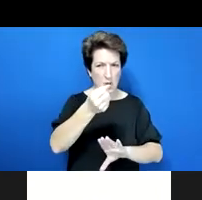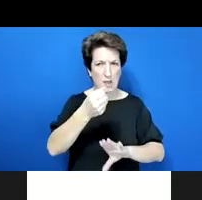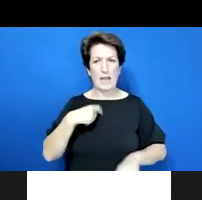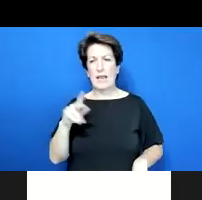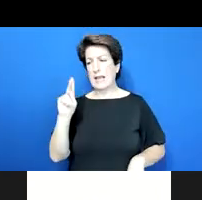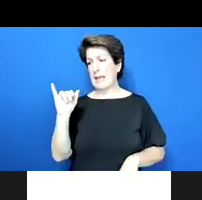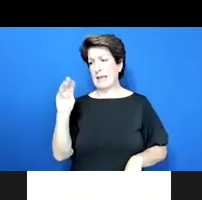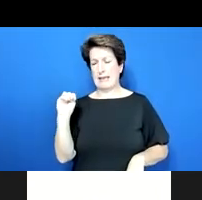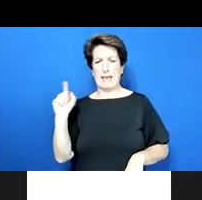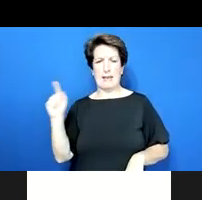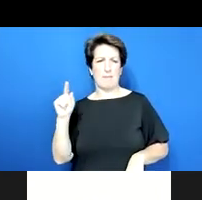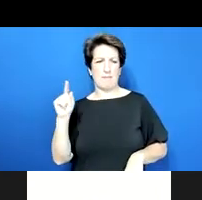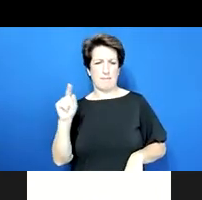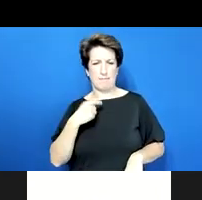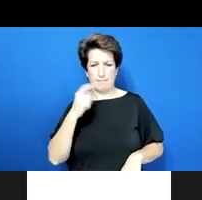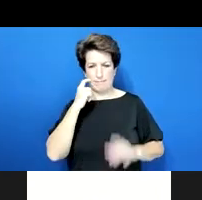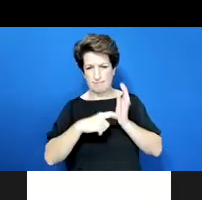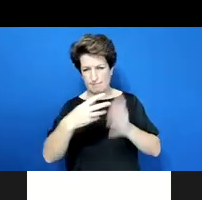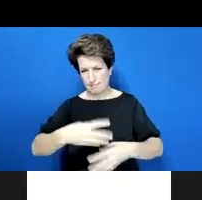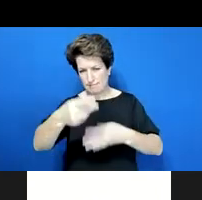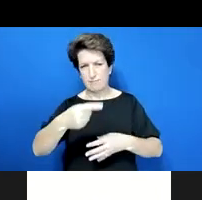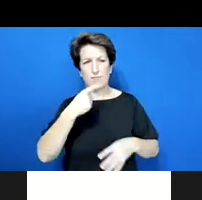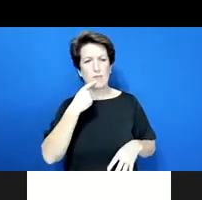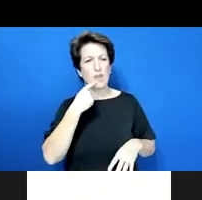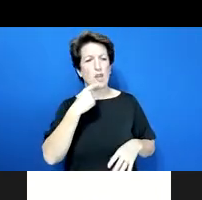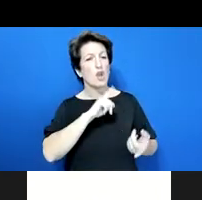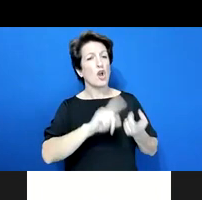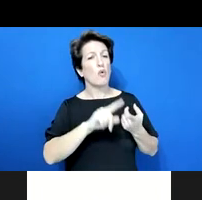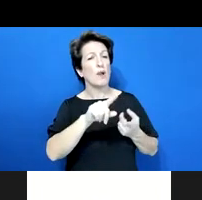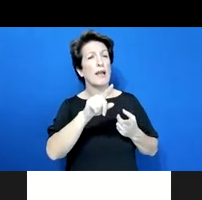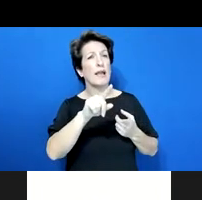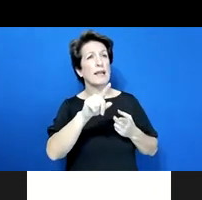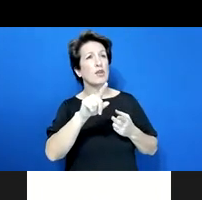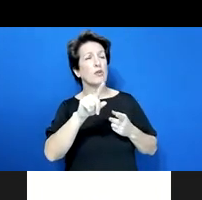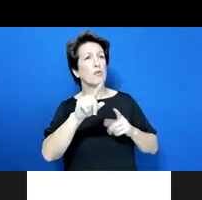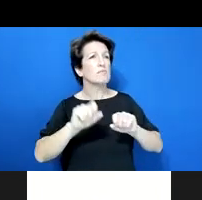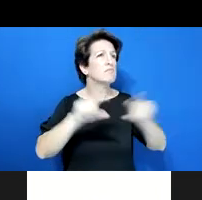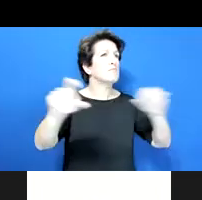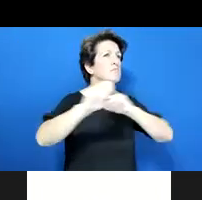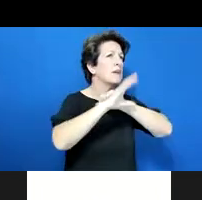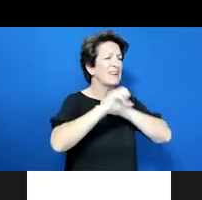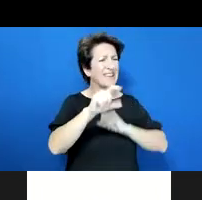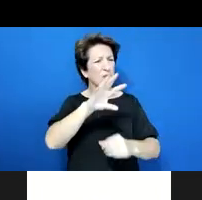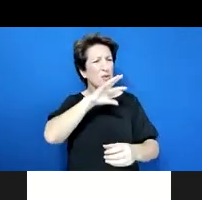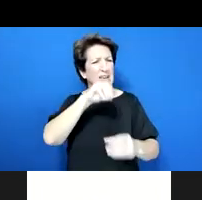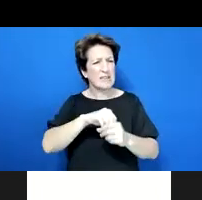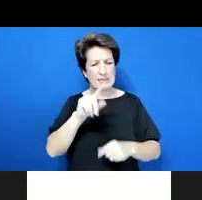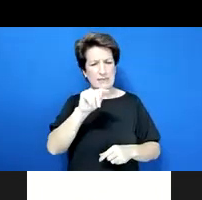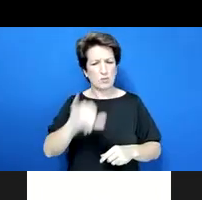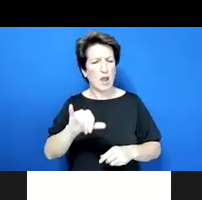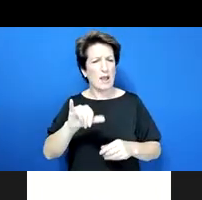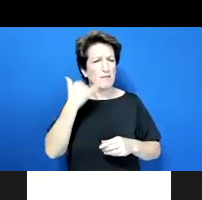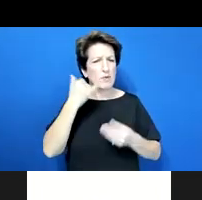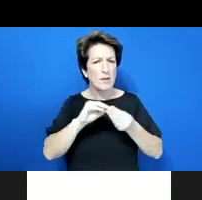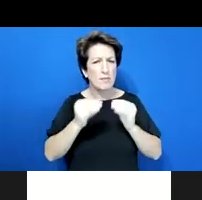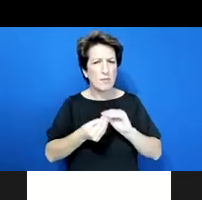out your presentation slides, could you include the Toronto Public Health TTY number? Yeah, sure. I